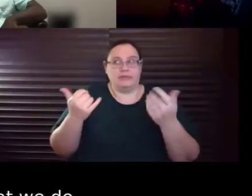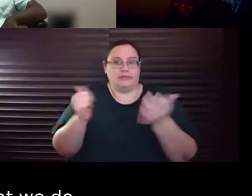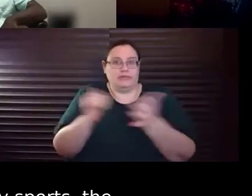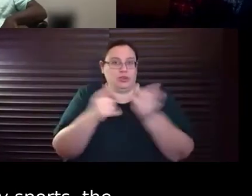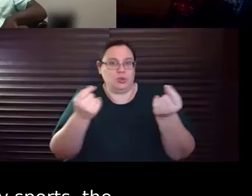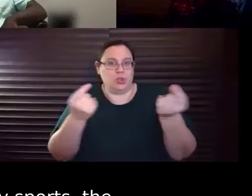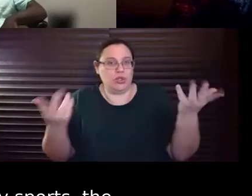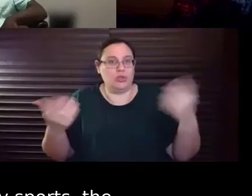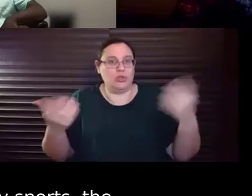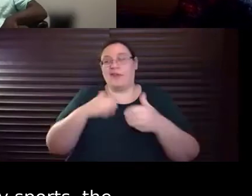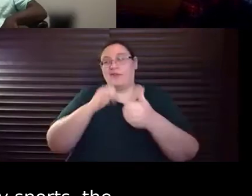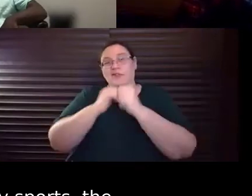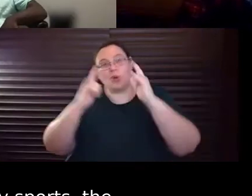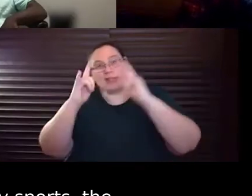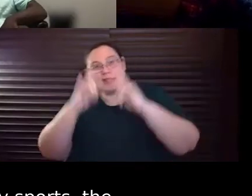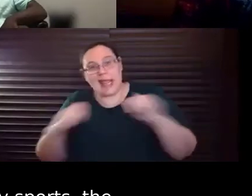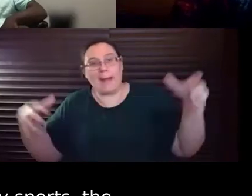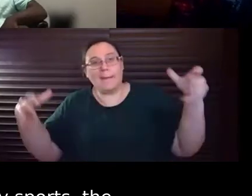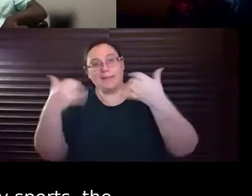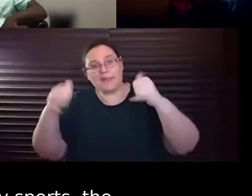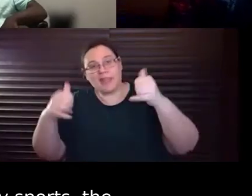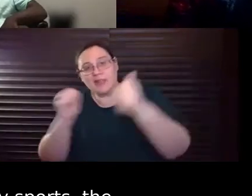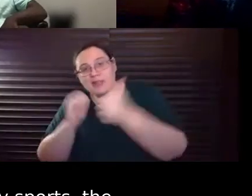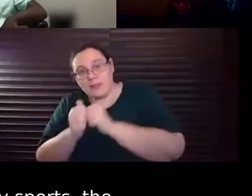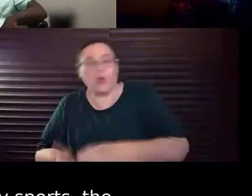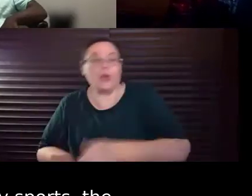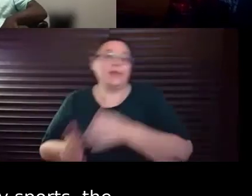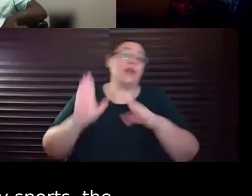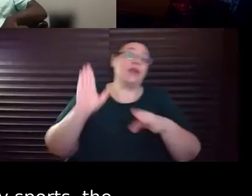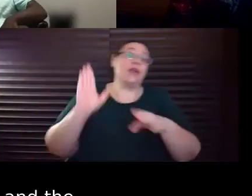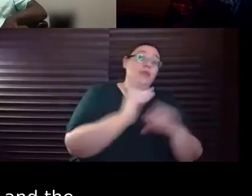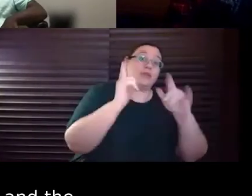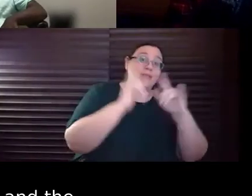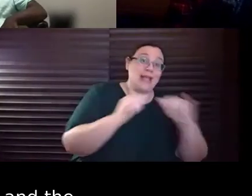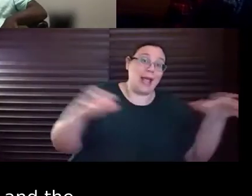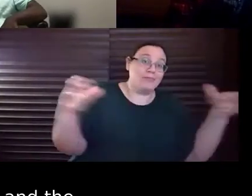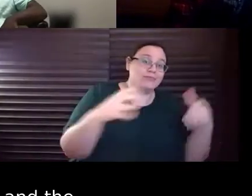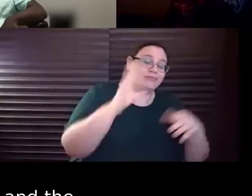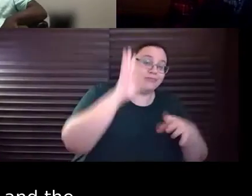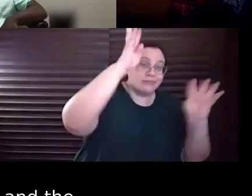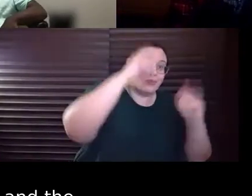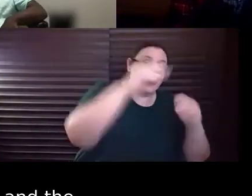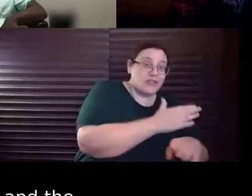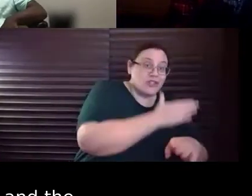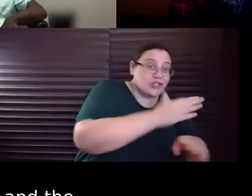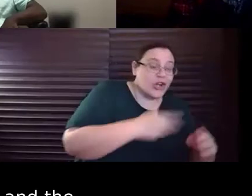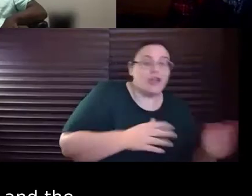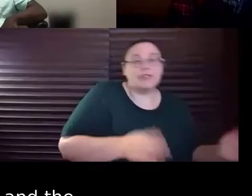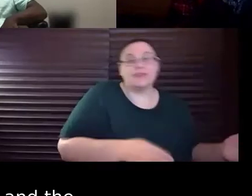sports camp where we all get together and play sports. We all have a music camp where we write songs together. And the